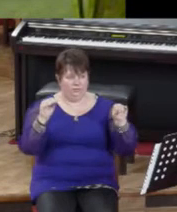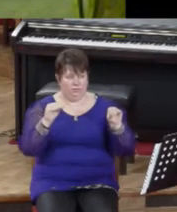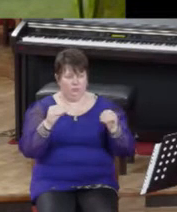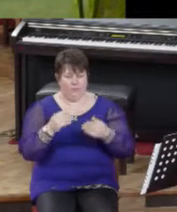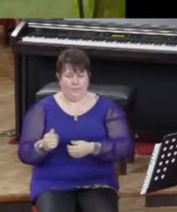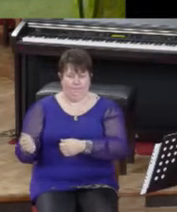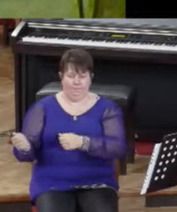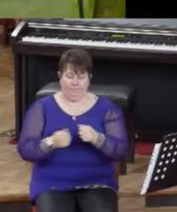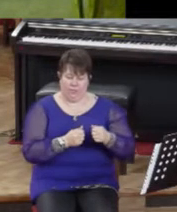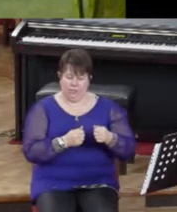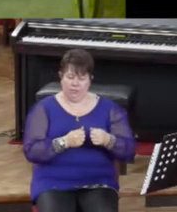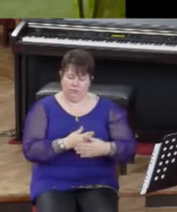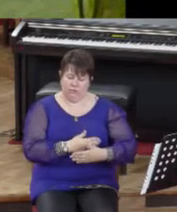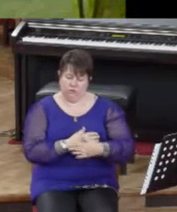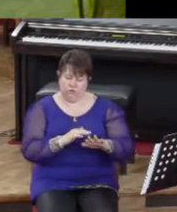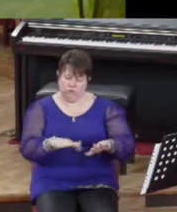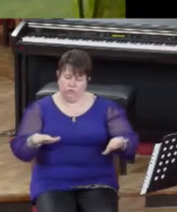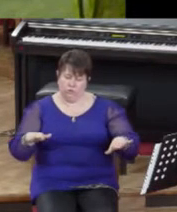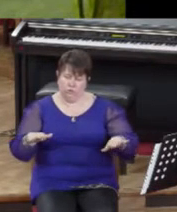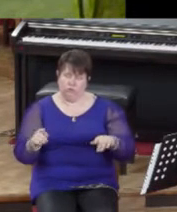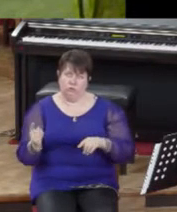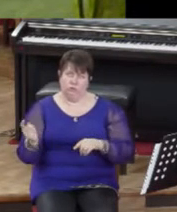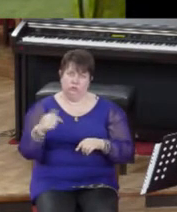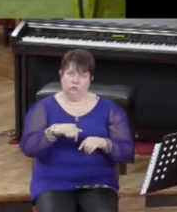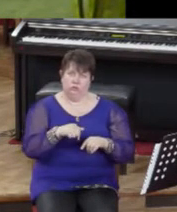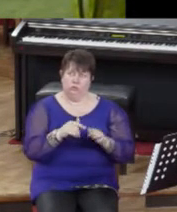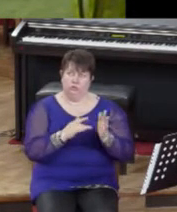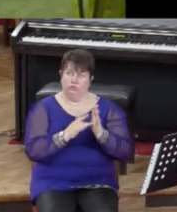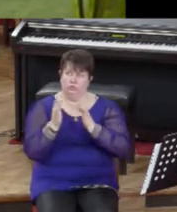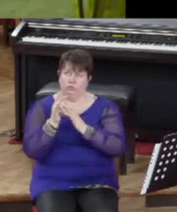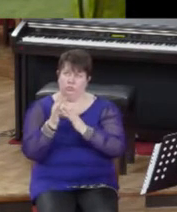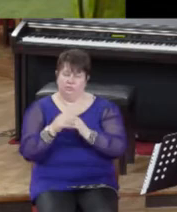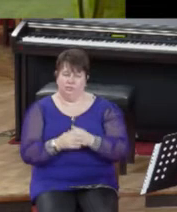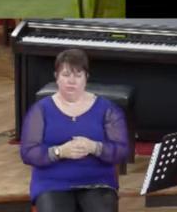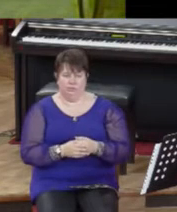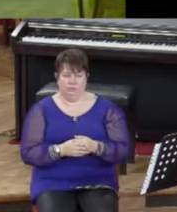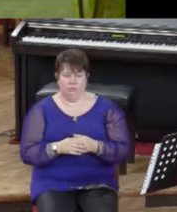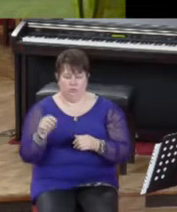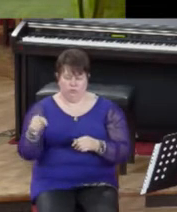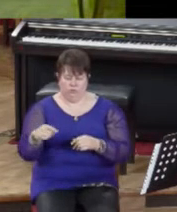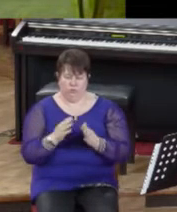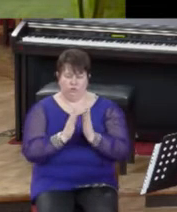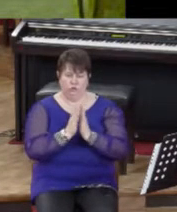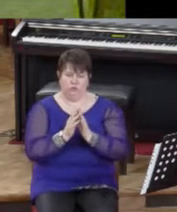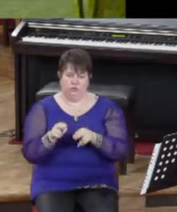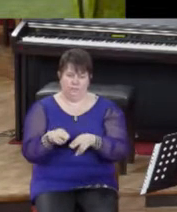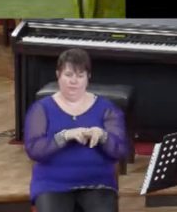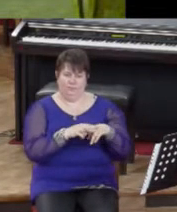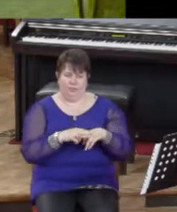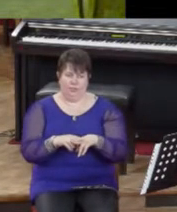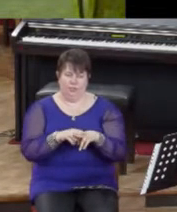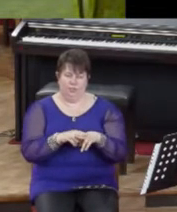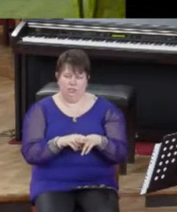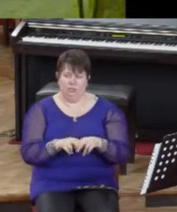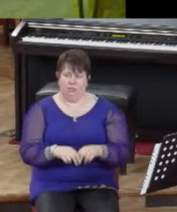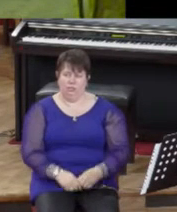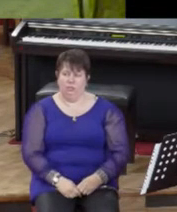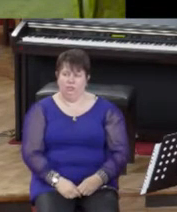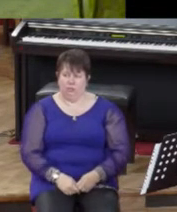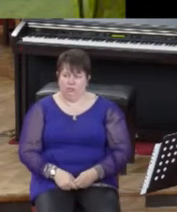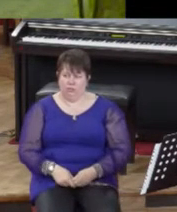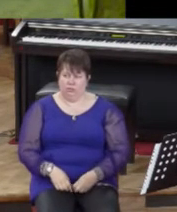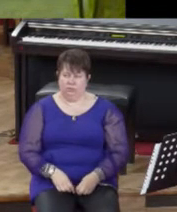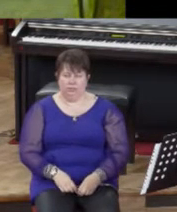bringing of these little ones into our extended church family. More often than not,